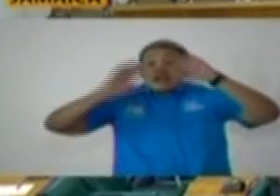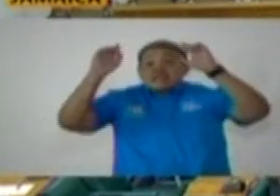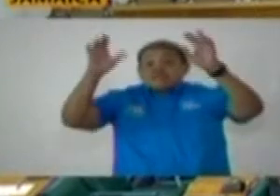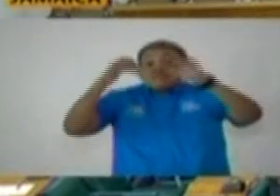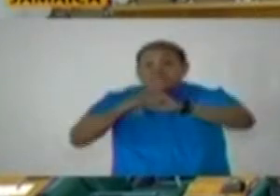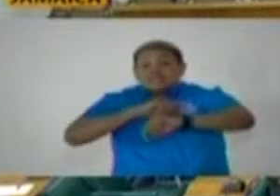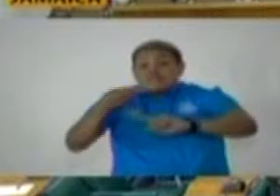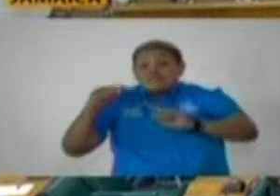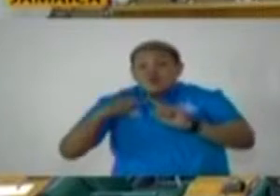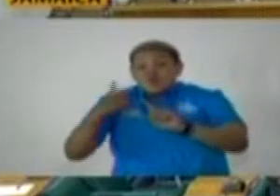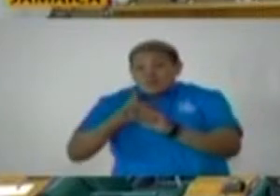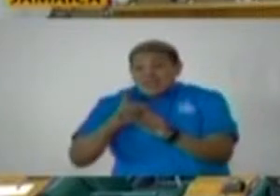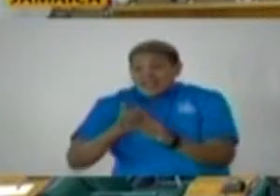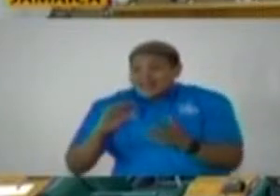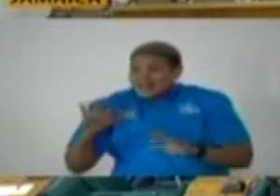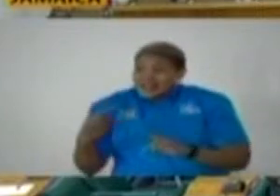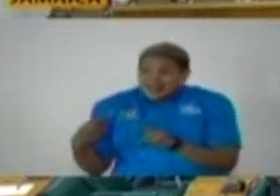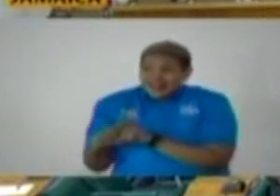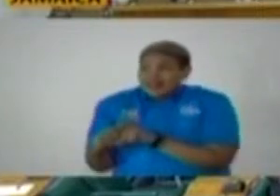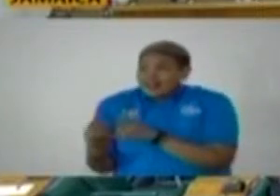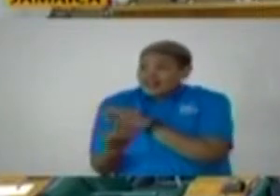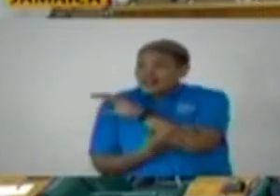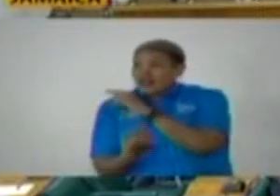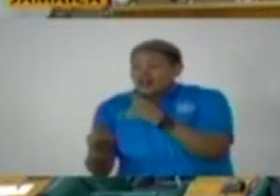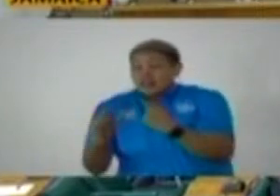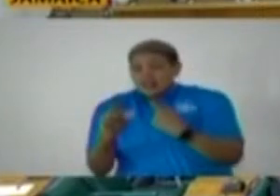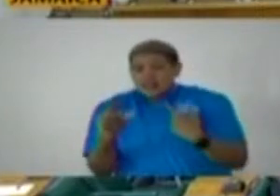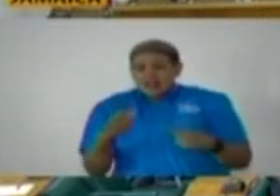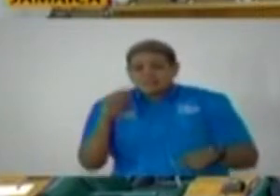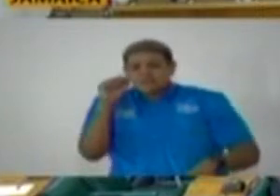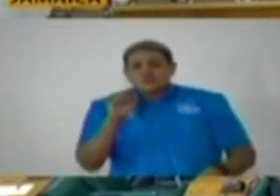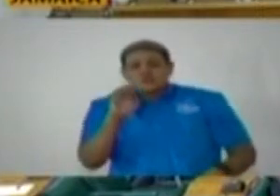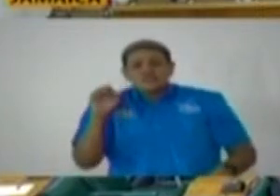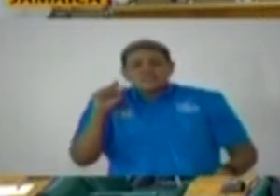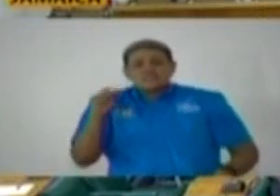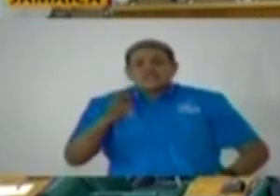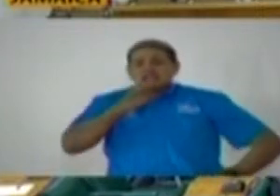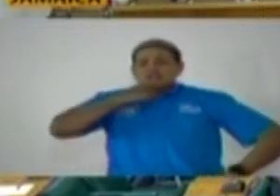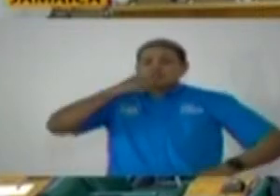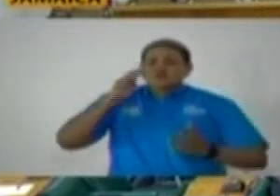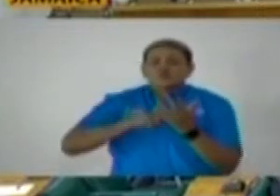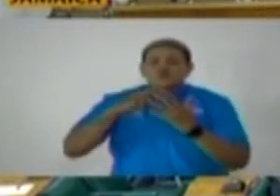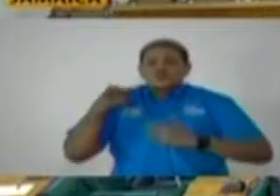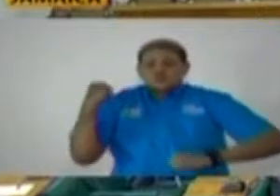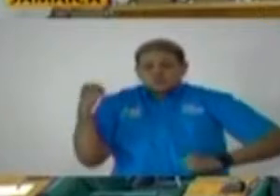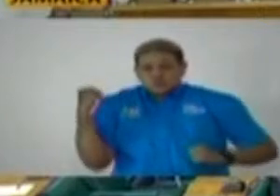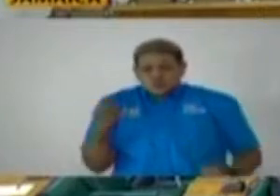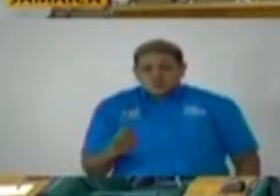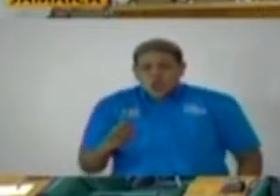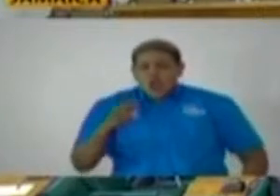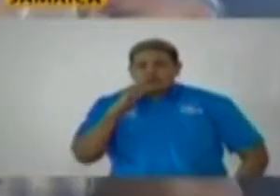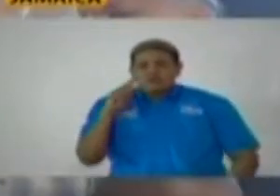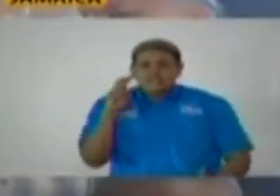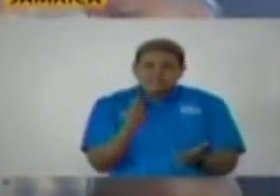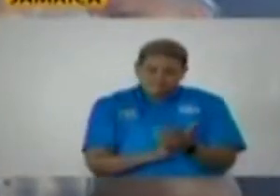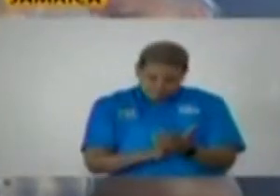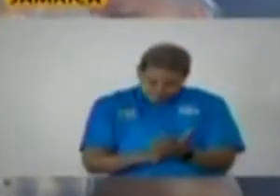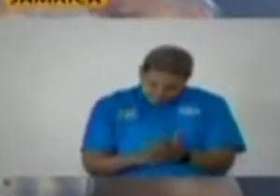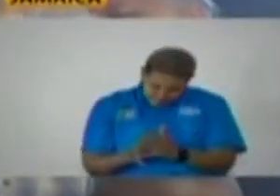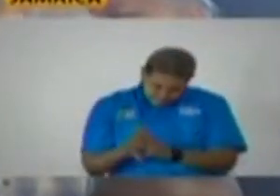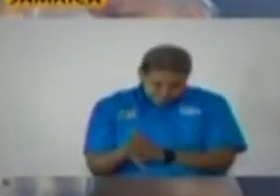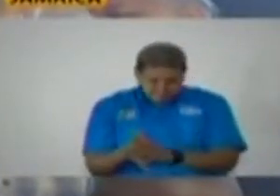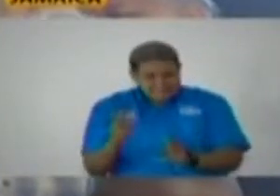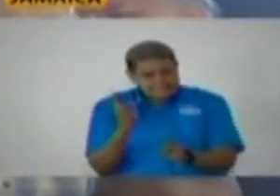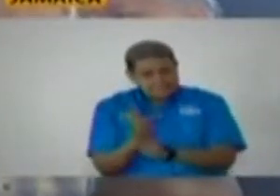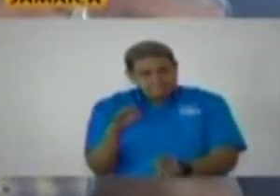when the tide was against us nationally, Southeast St. Andrew stood strong and was firmly there behind me.